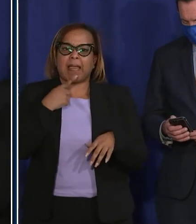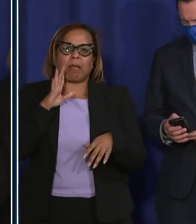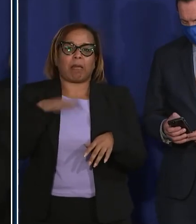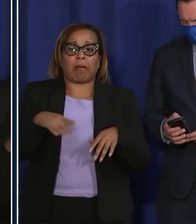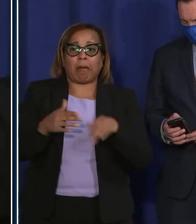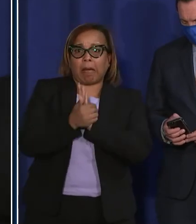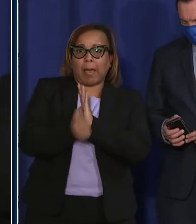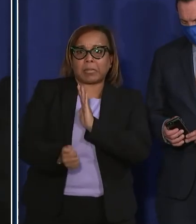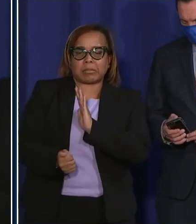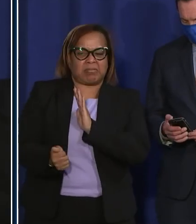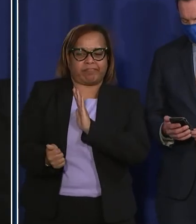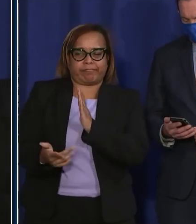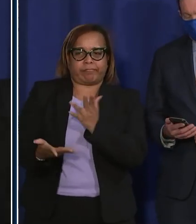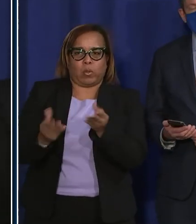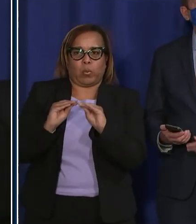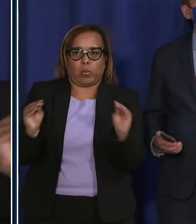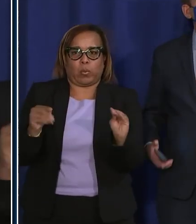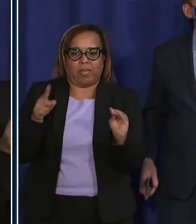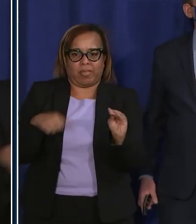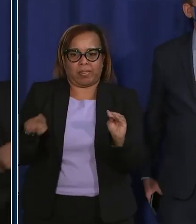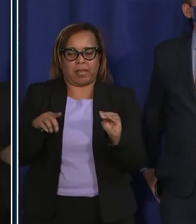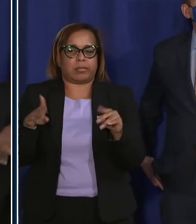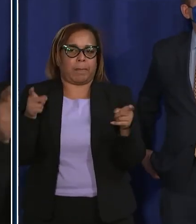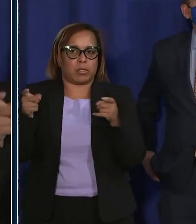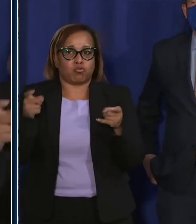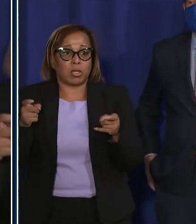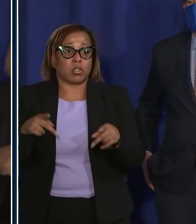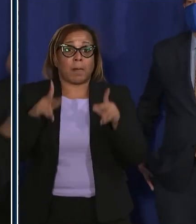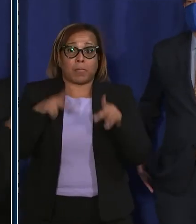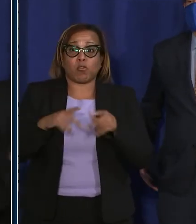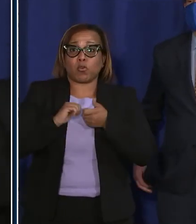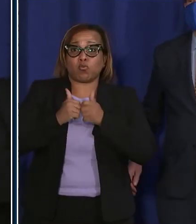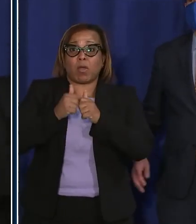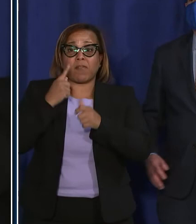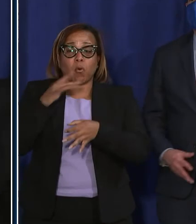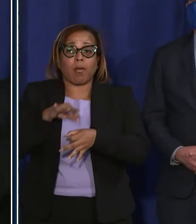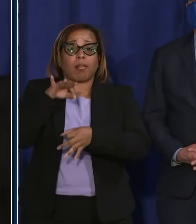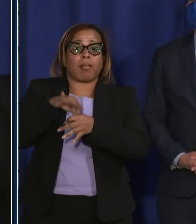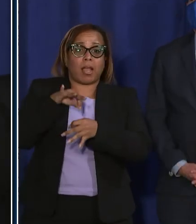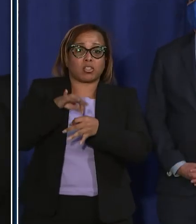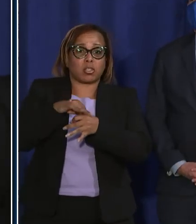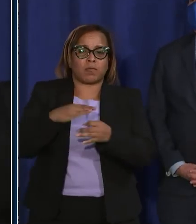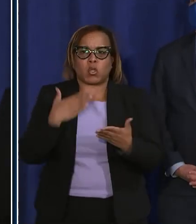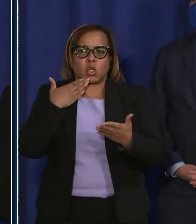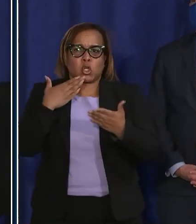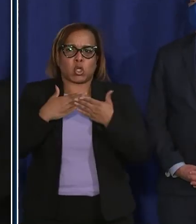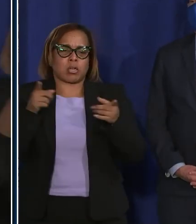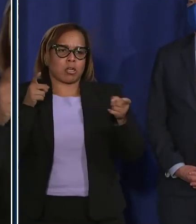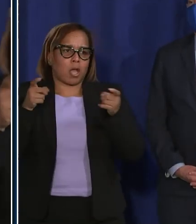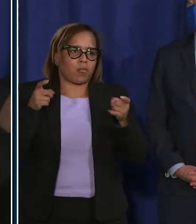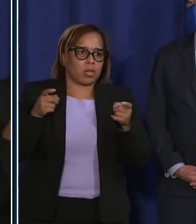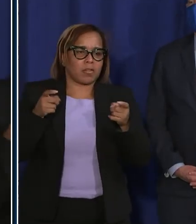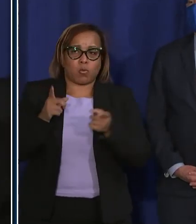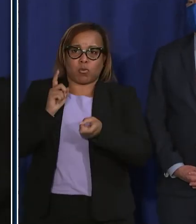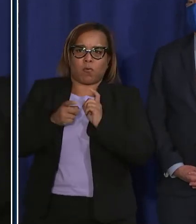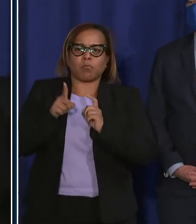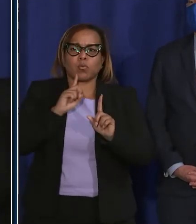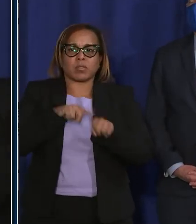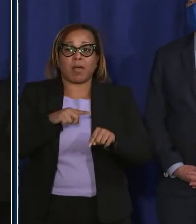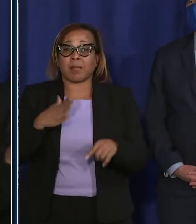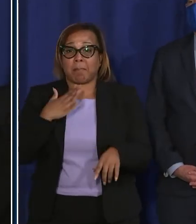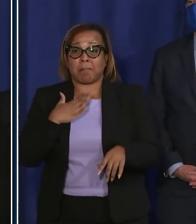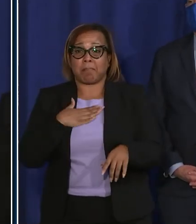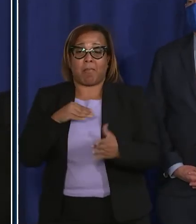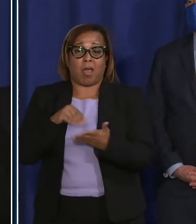competencies simply aren't there in this administration. As someone who ran for election on a platform of good governance and reform, what's your response? Well, I think my